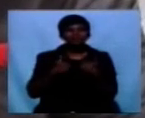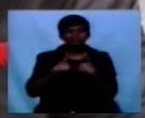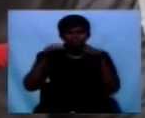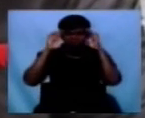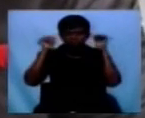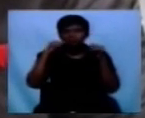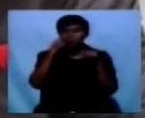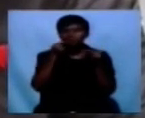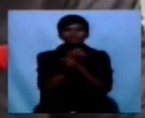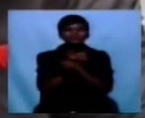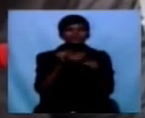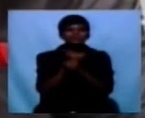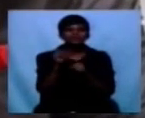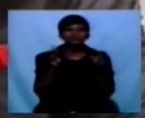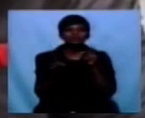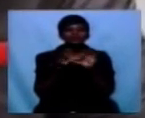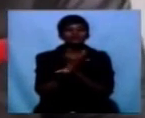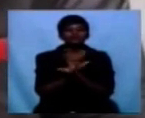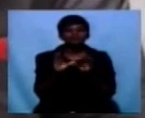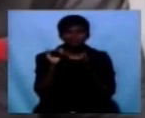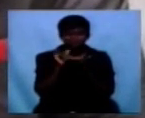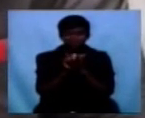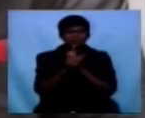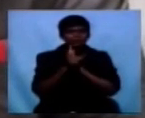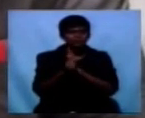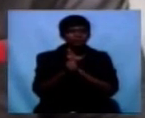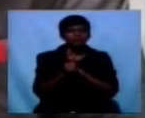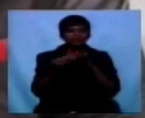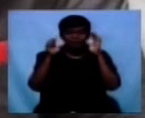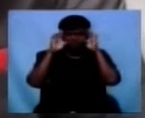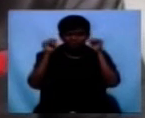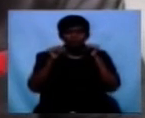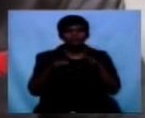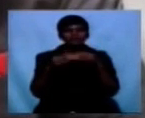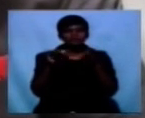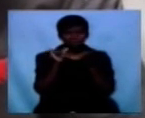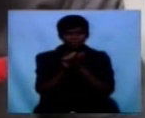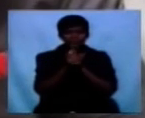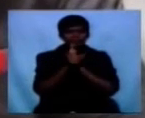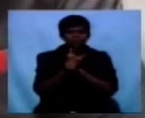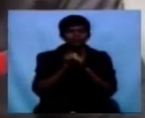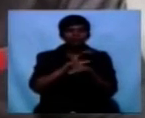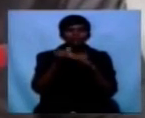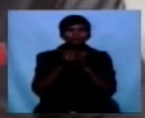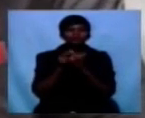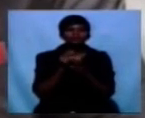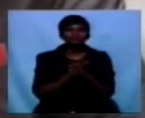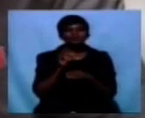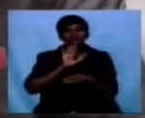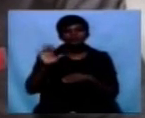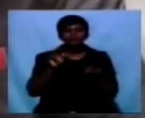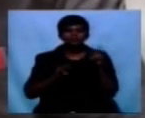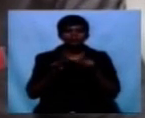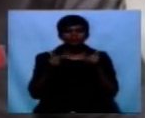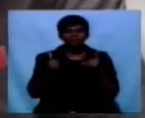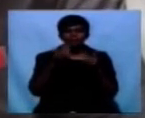who came to serve the interests of the Zambian people. And that is the leadership His Excellency is providing. And that is the leadership all of us as his lieutenants are pledging